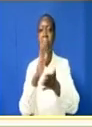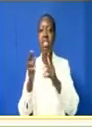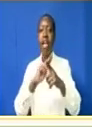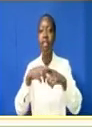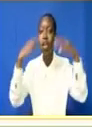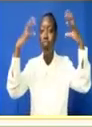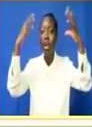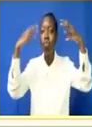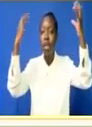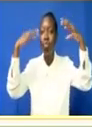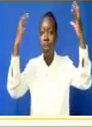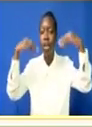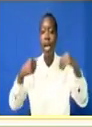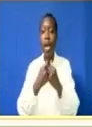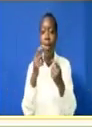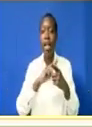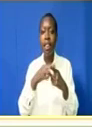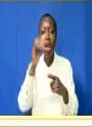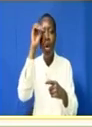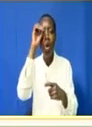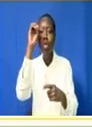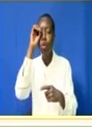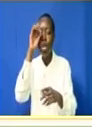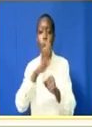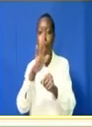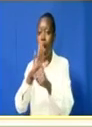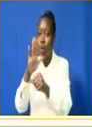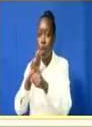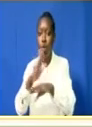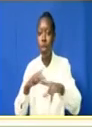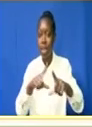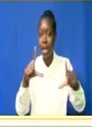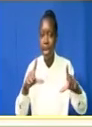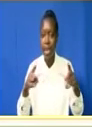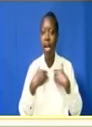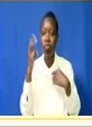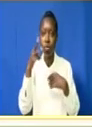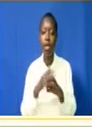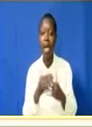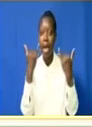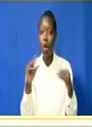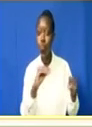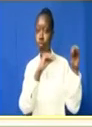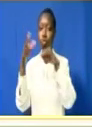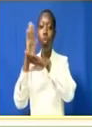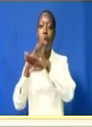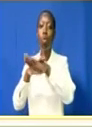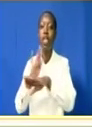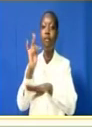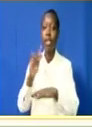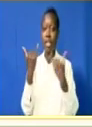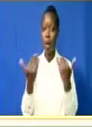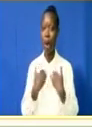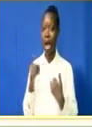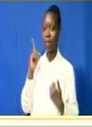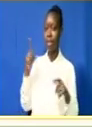erosion, you're going to have tiny holes on the ground. Yes. Okay. We go to the positive effects. Mm-hmm. So we have that land.